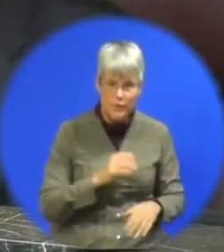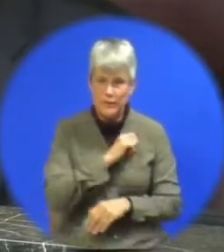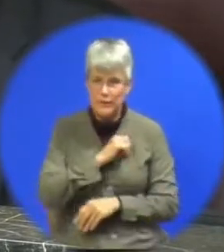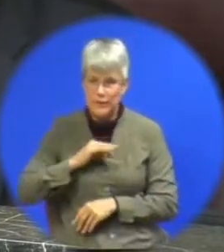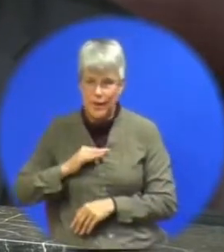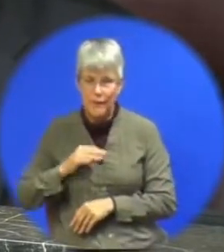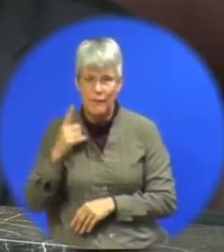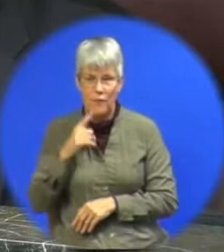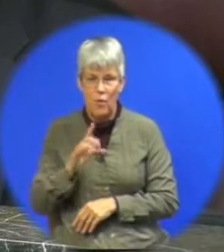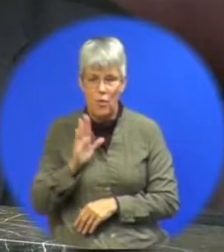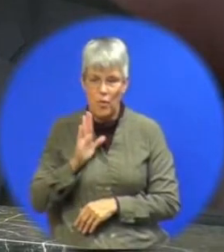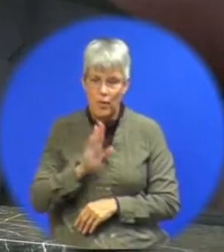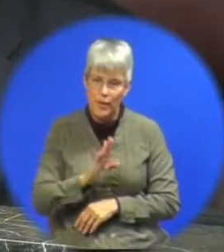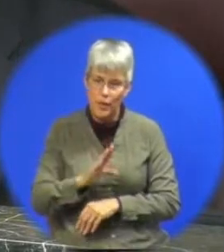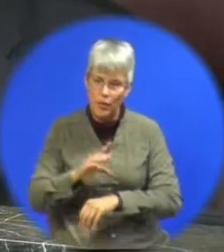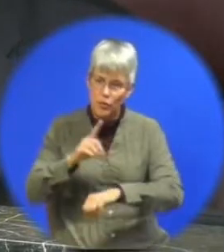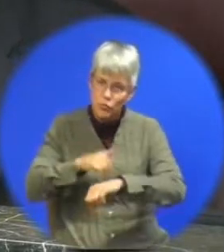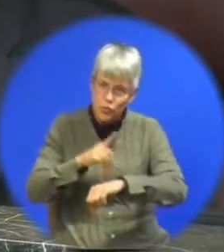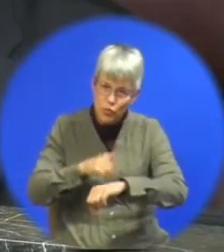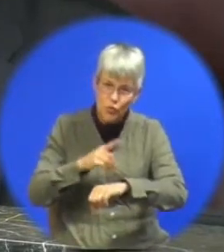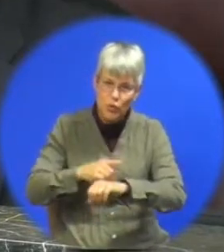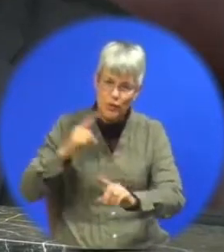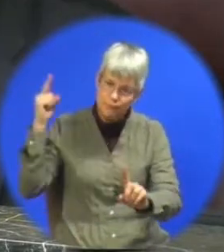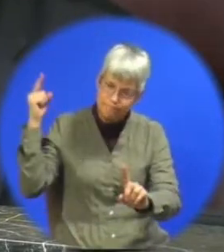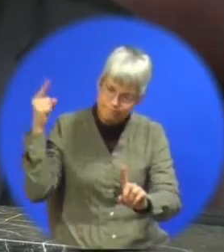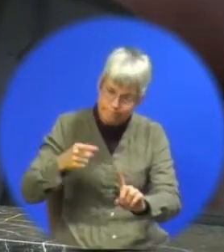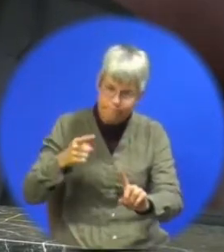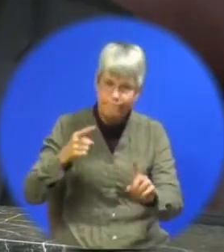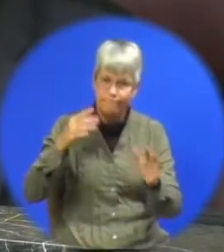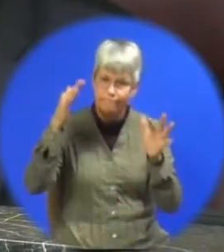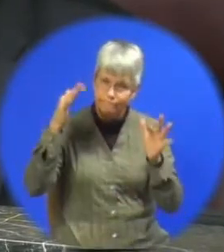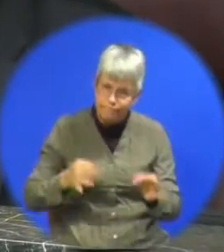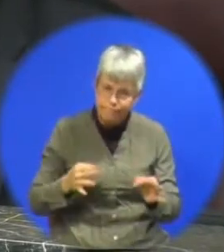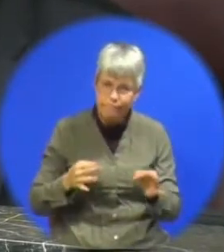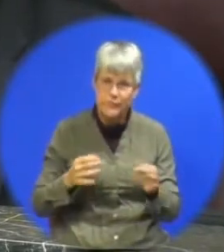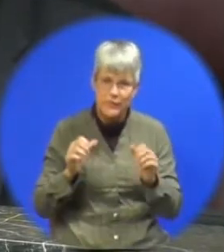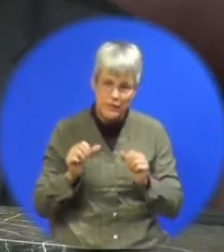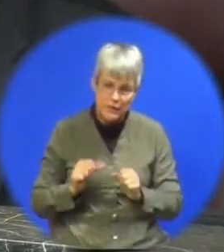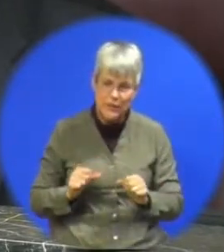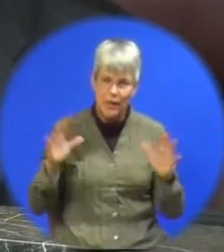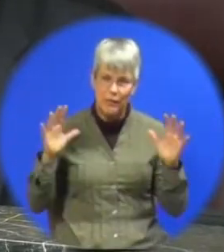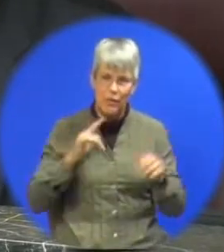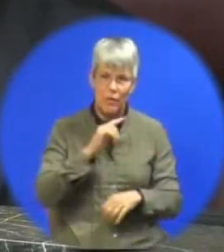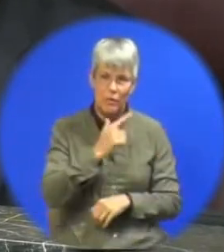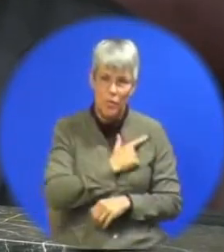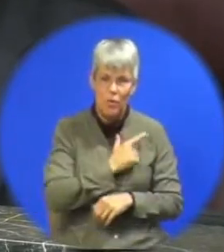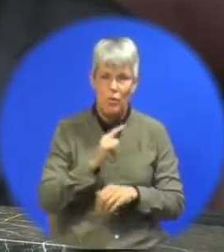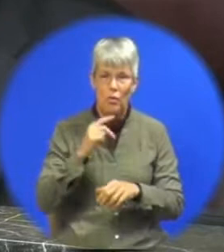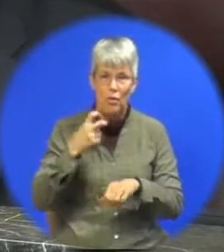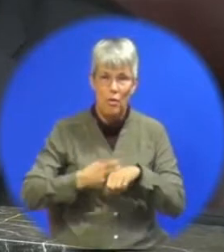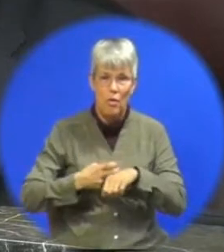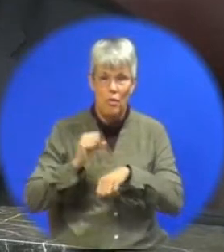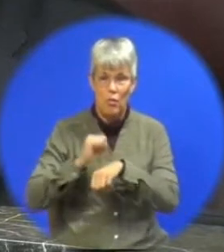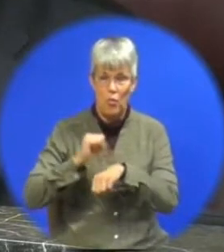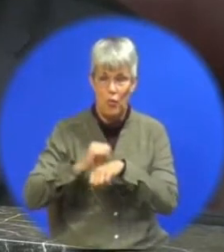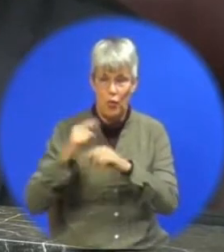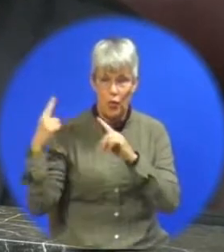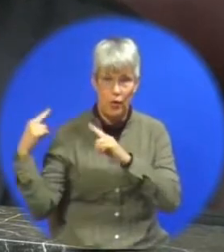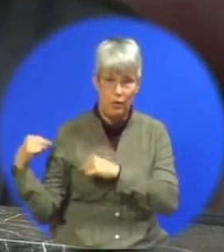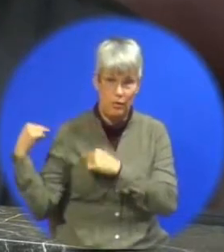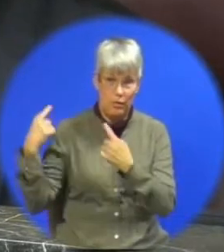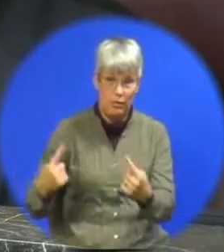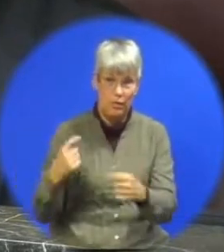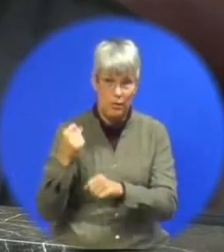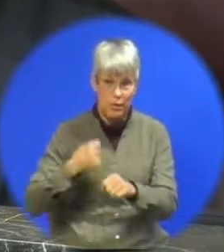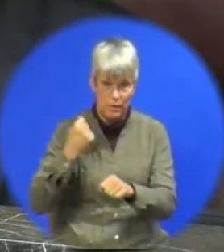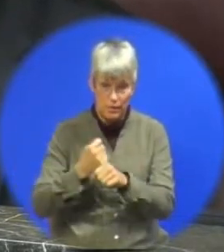duty, their sacrifices, their loyal hard work in this past year. We